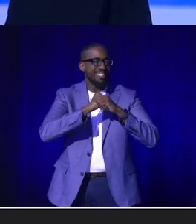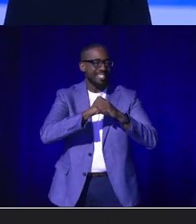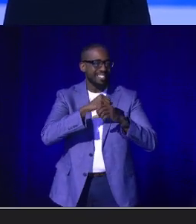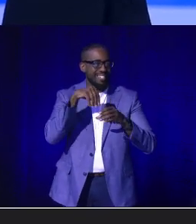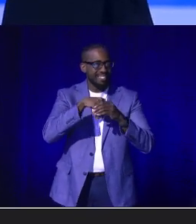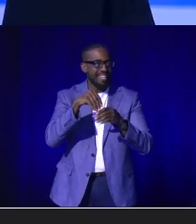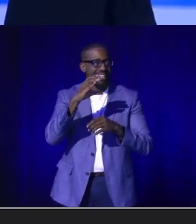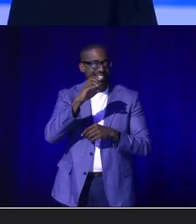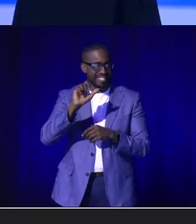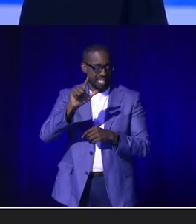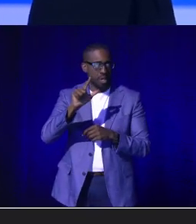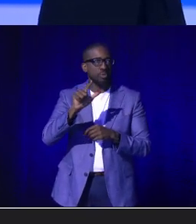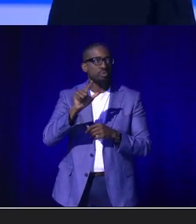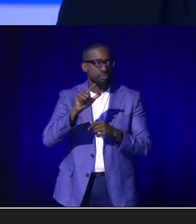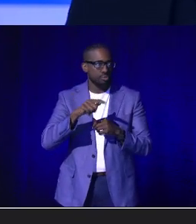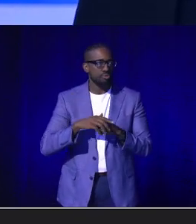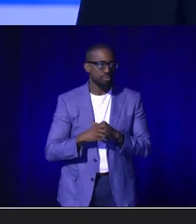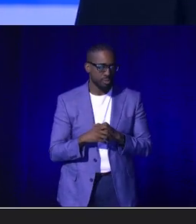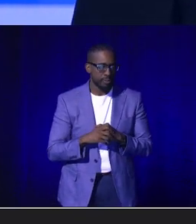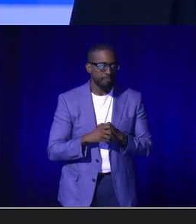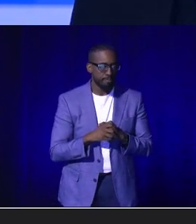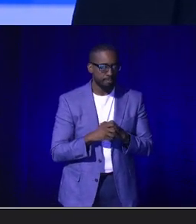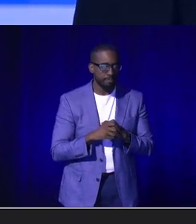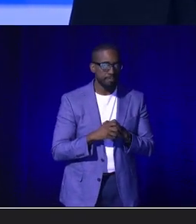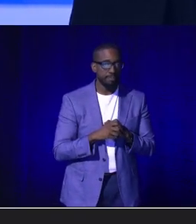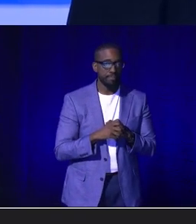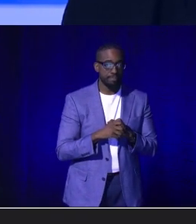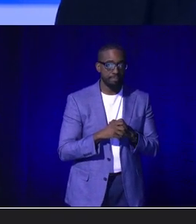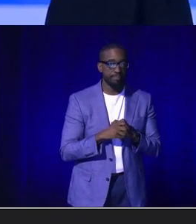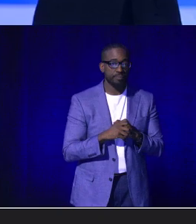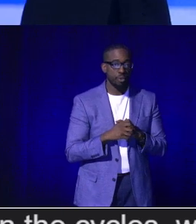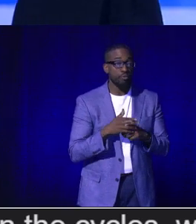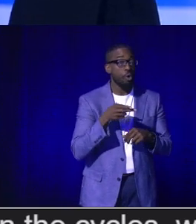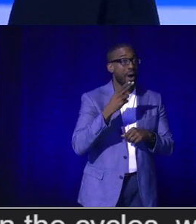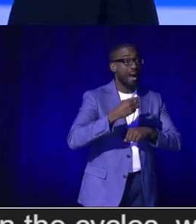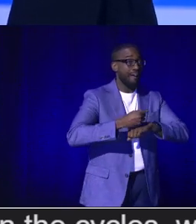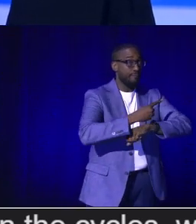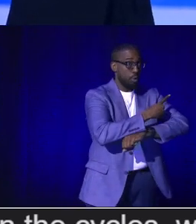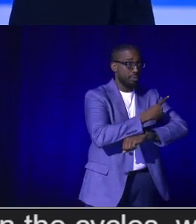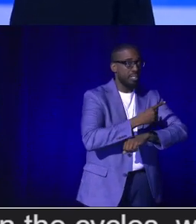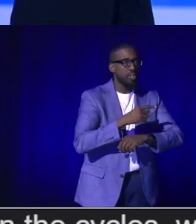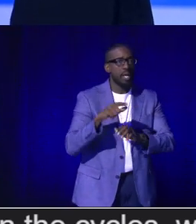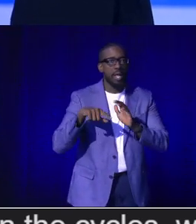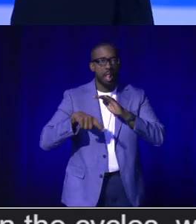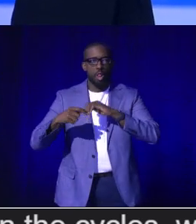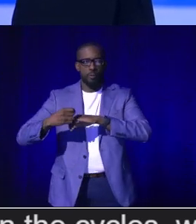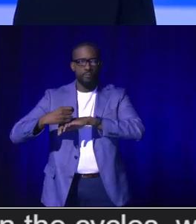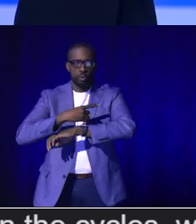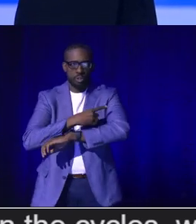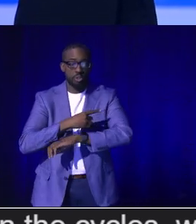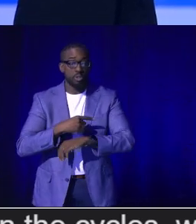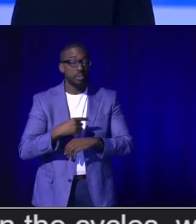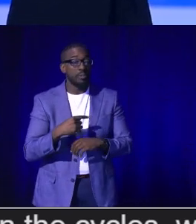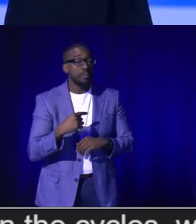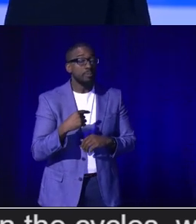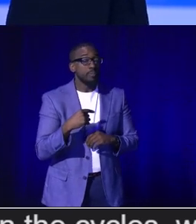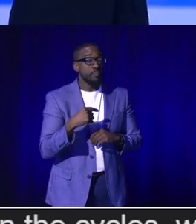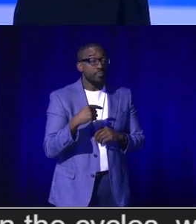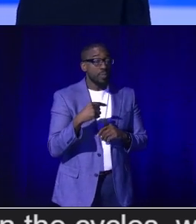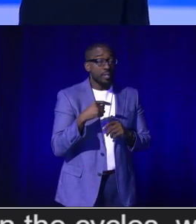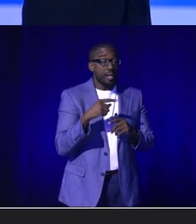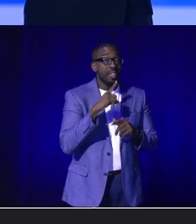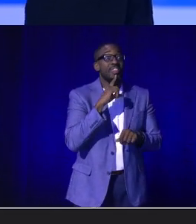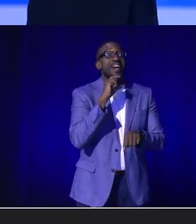high voltage and discharging it to lower voltage. But we saw something very interesting when we applied the thermal gradient. The